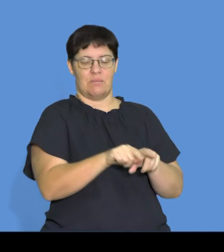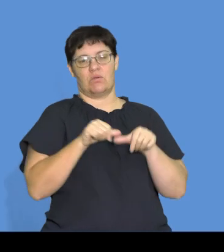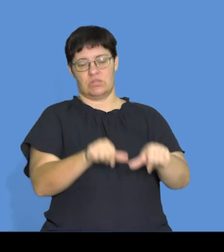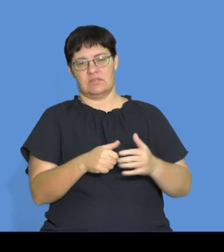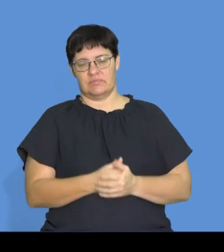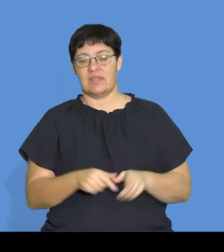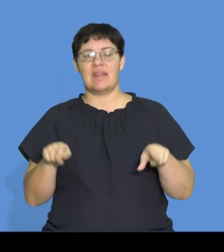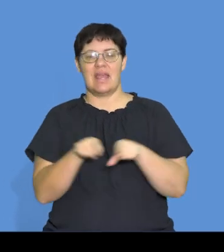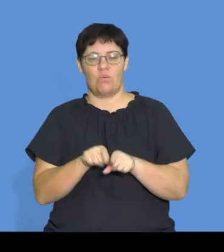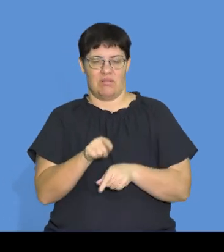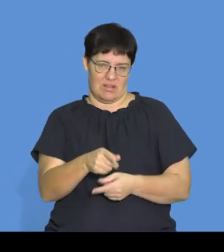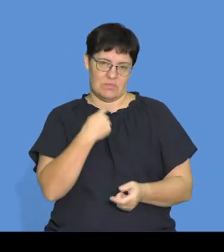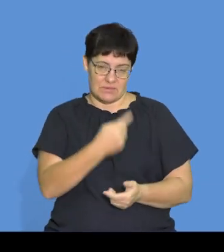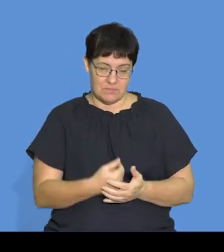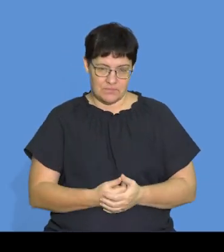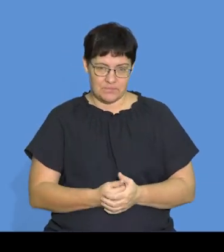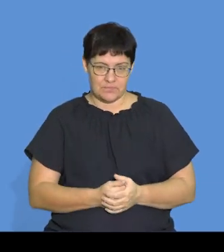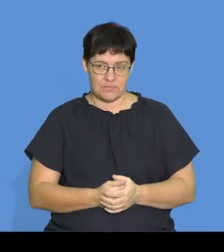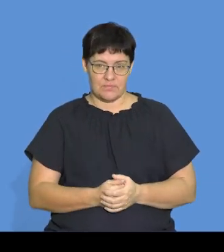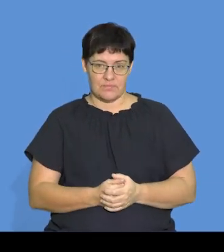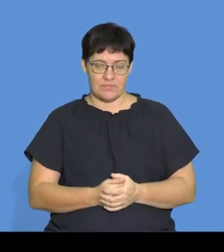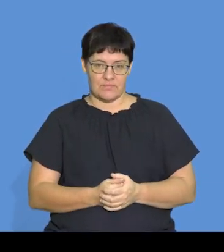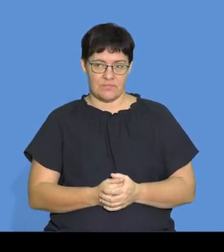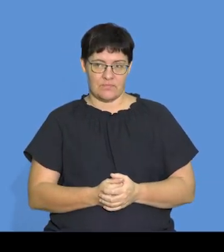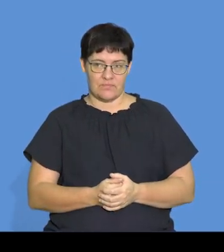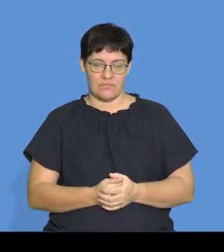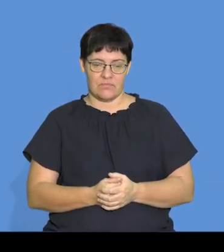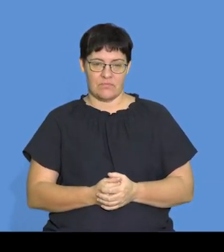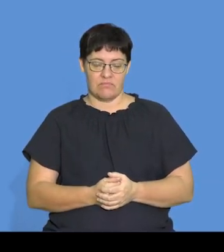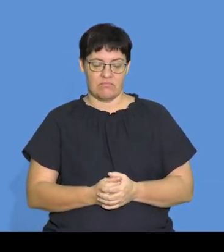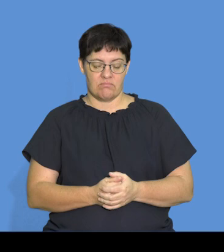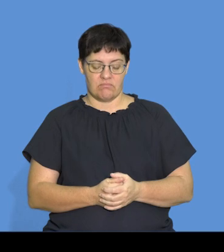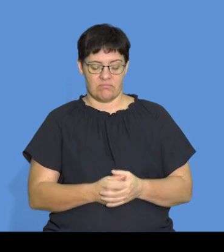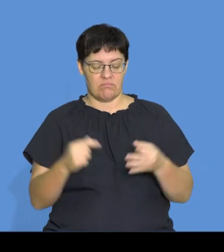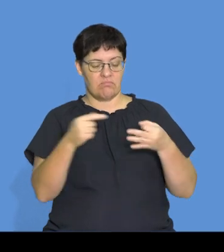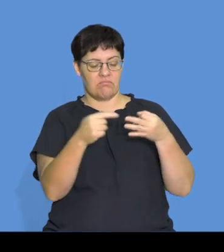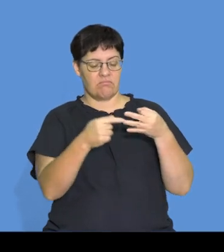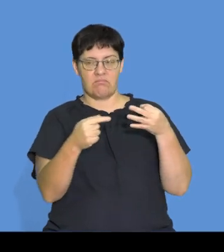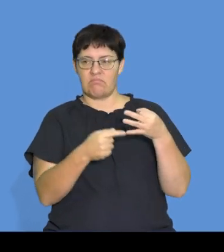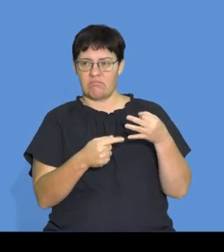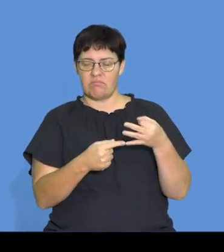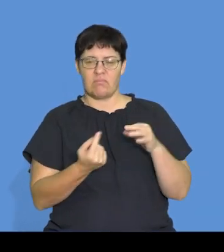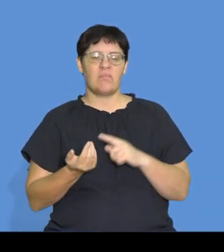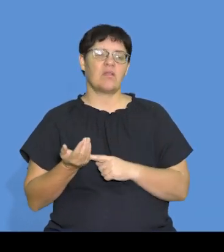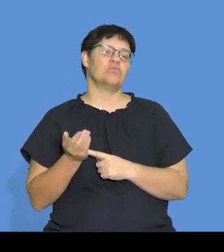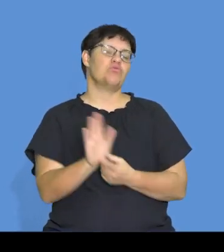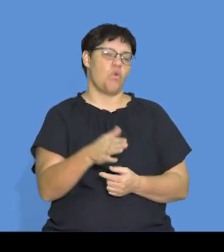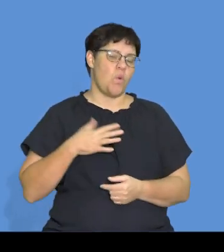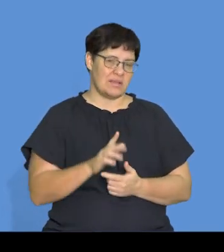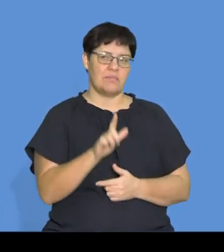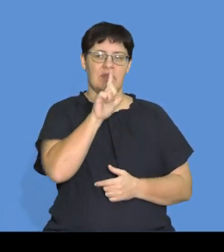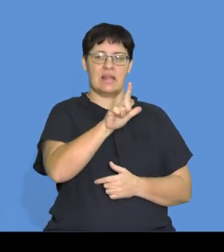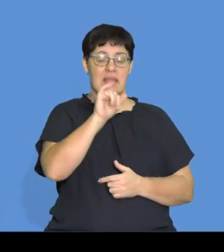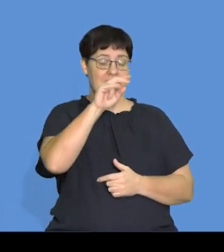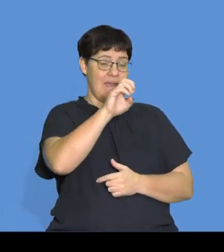equal symbol, as I said. Now, the different types of equations that I just want to show you. Linear